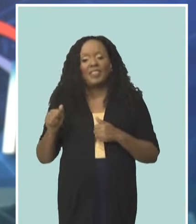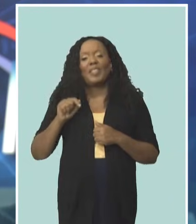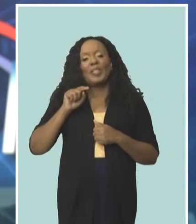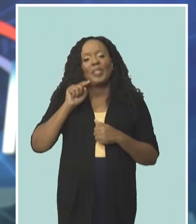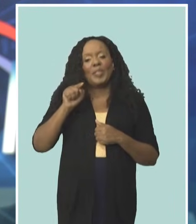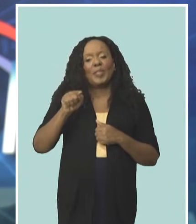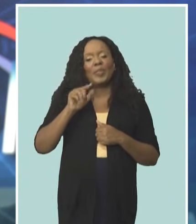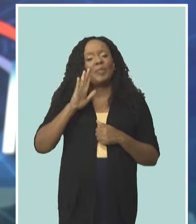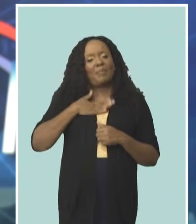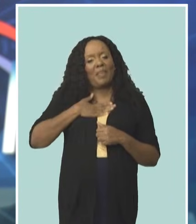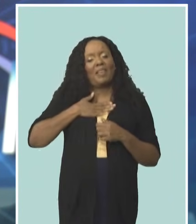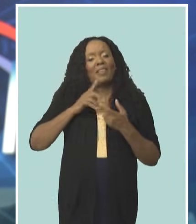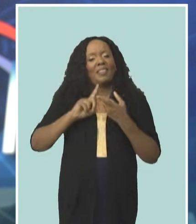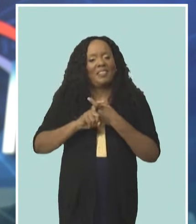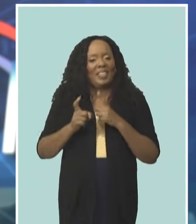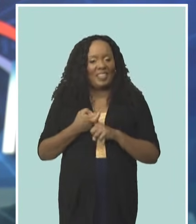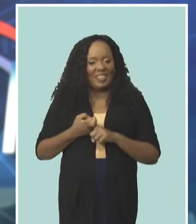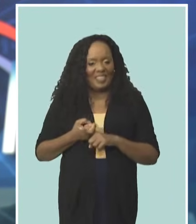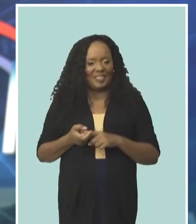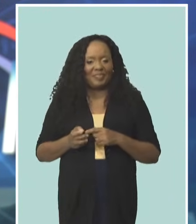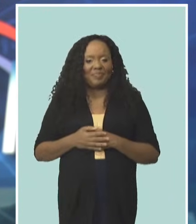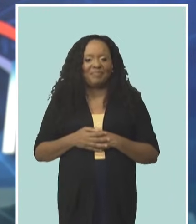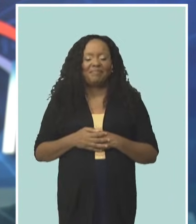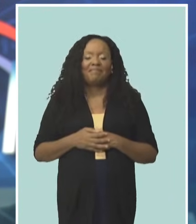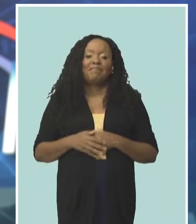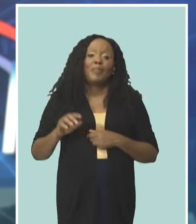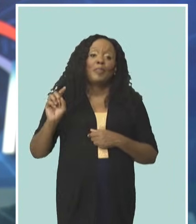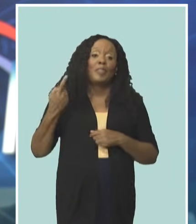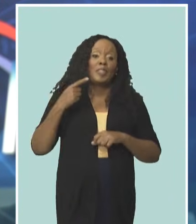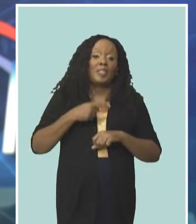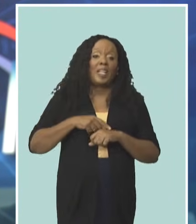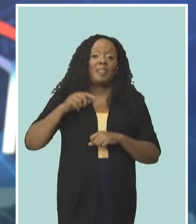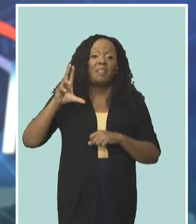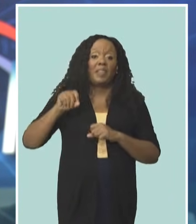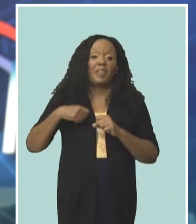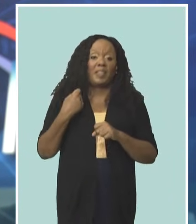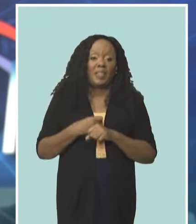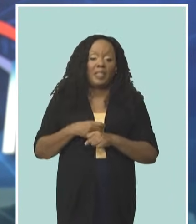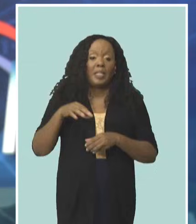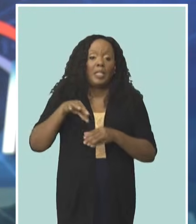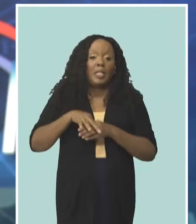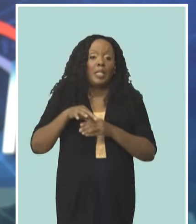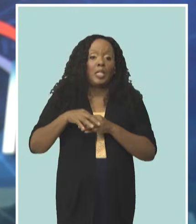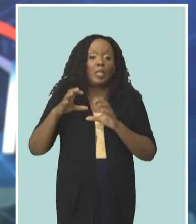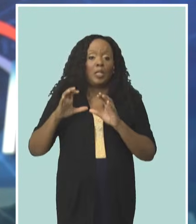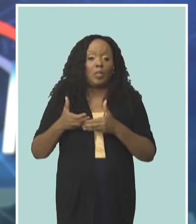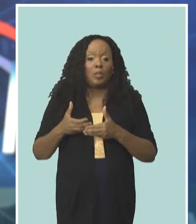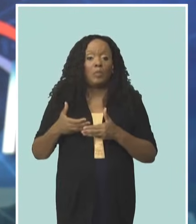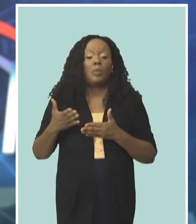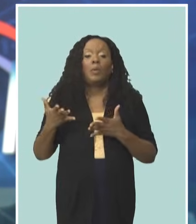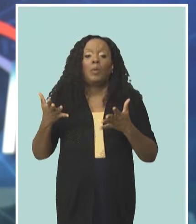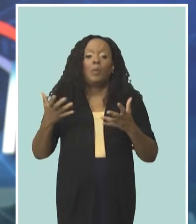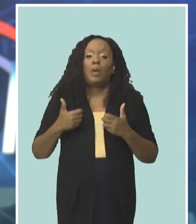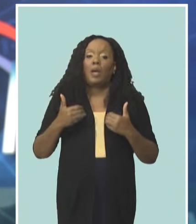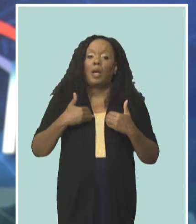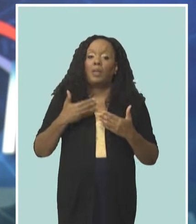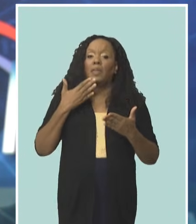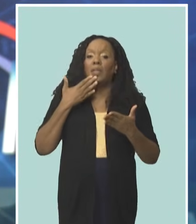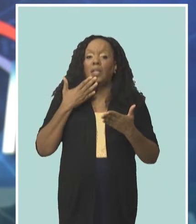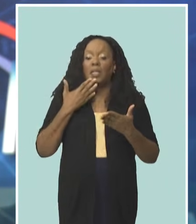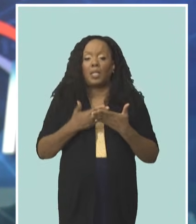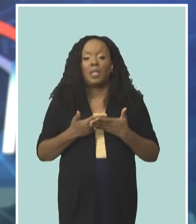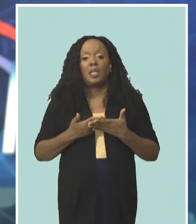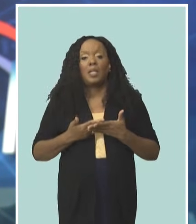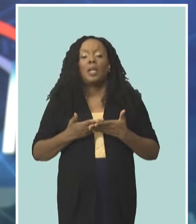For the first time in more than 3 decades, the Electoral and Boundaries Commission is undertaking what it calls the most intensive cleanup of the